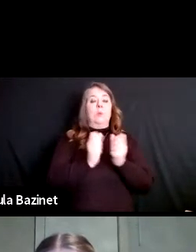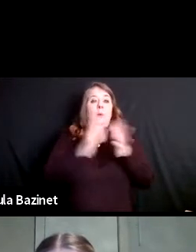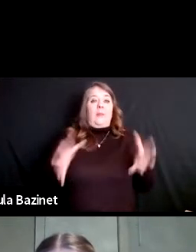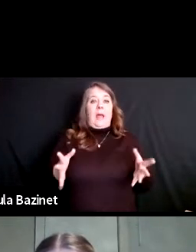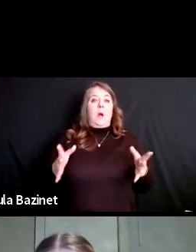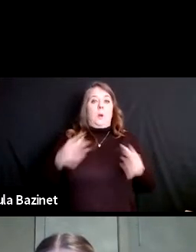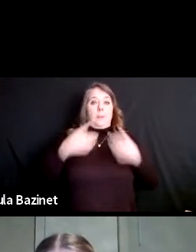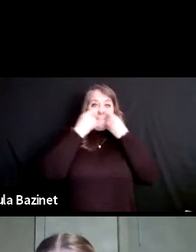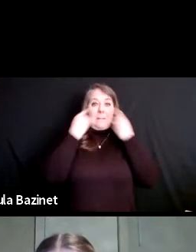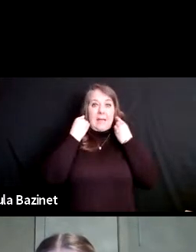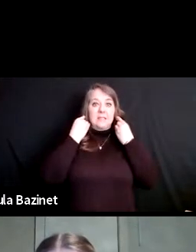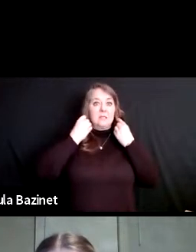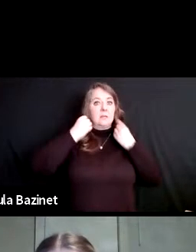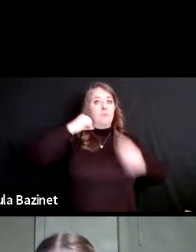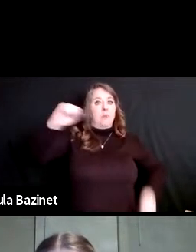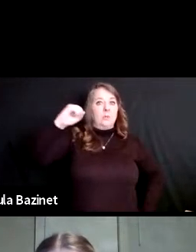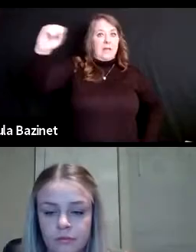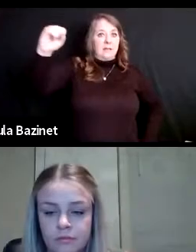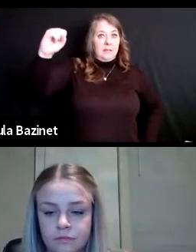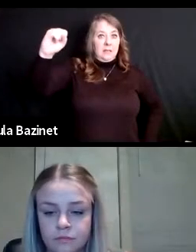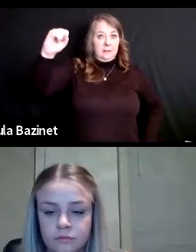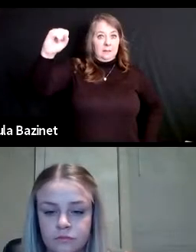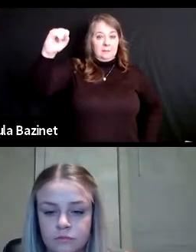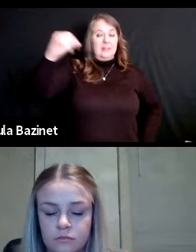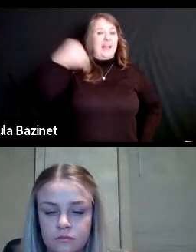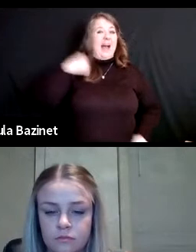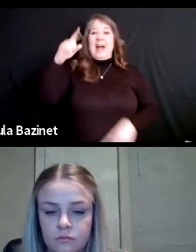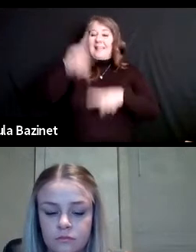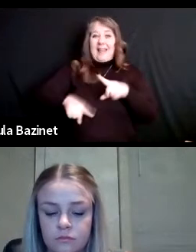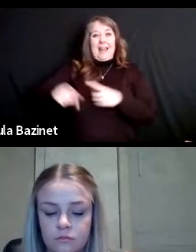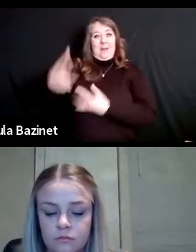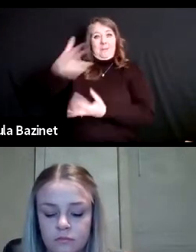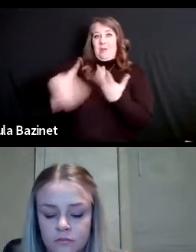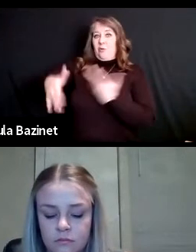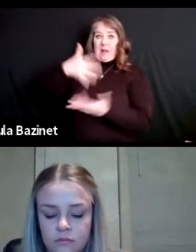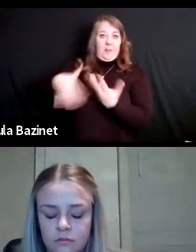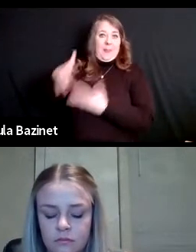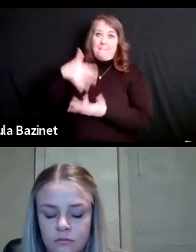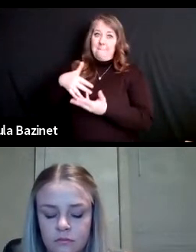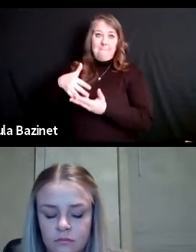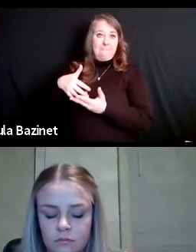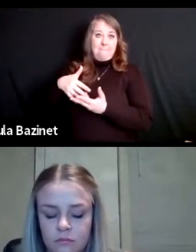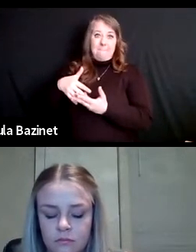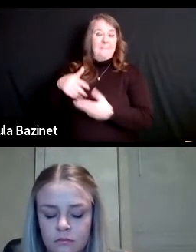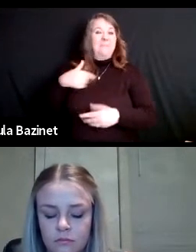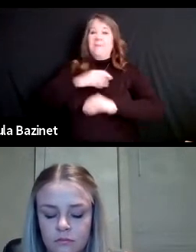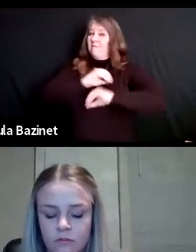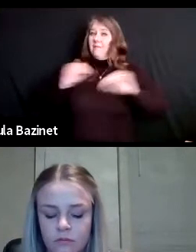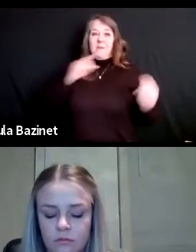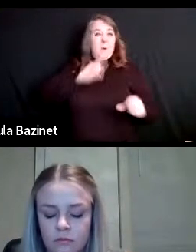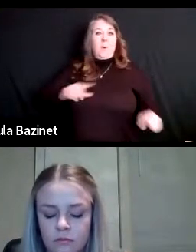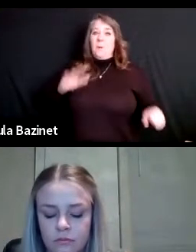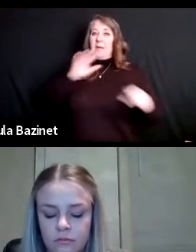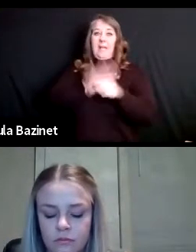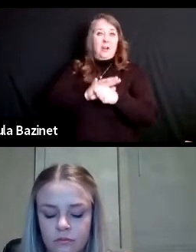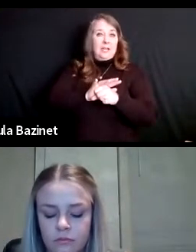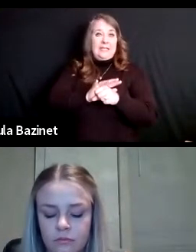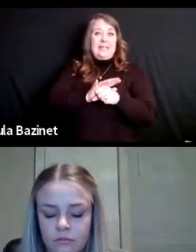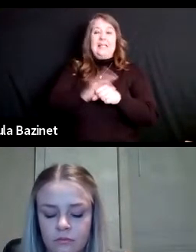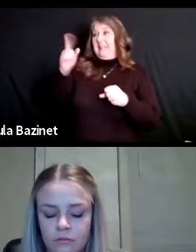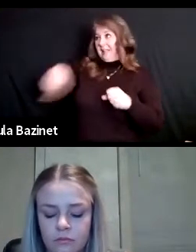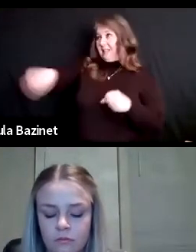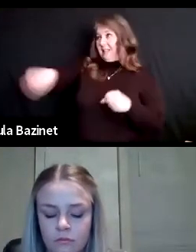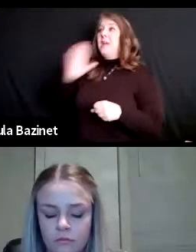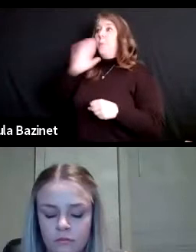protesting. I cannot be around them. I have no guarantees that they're going to